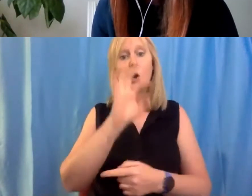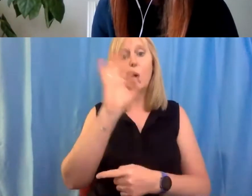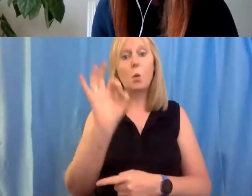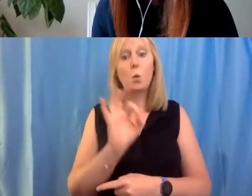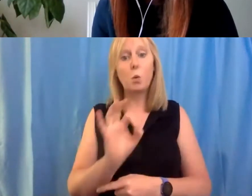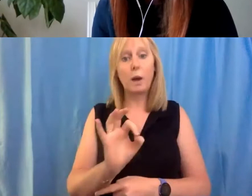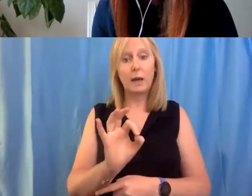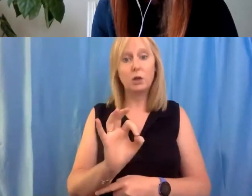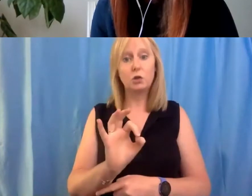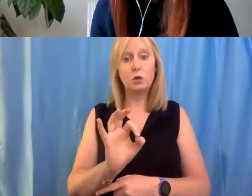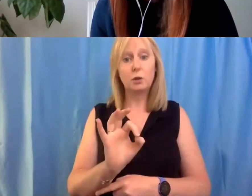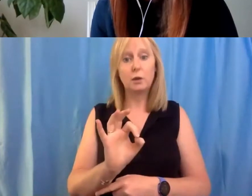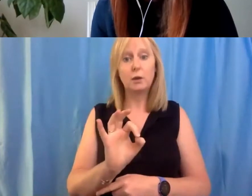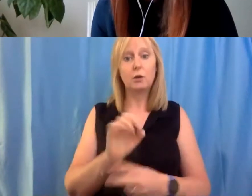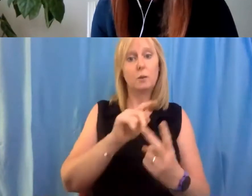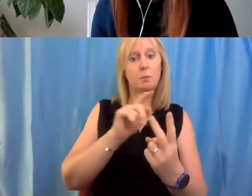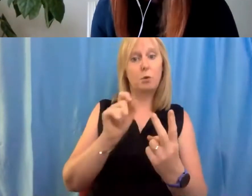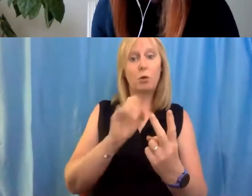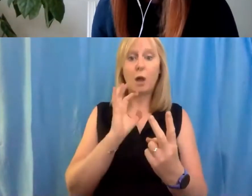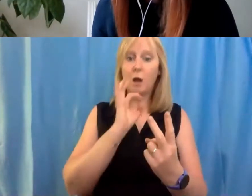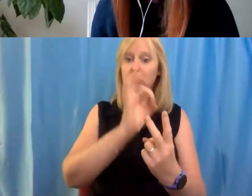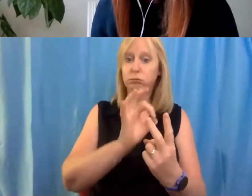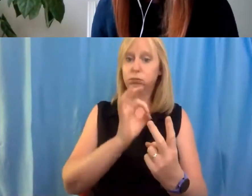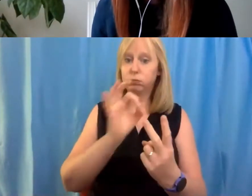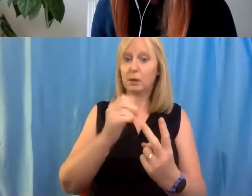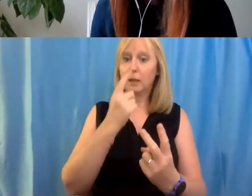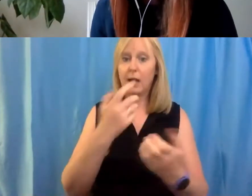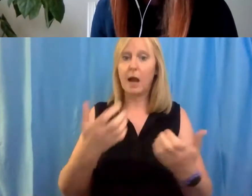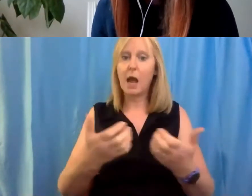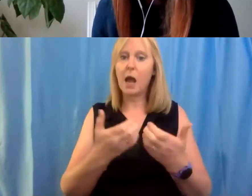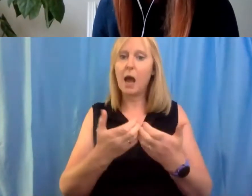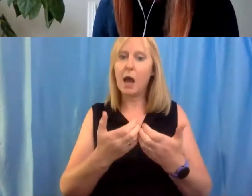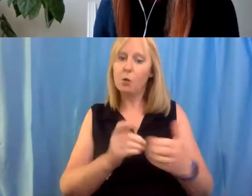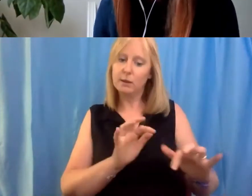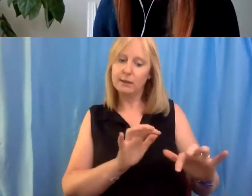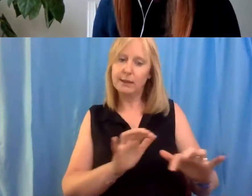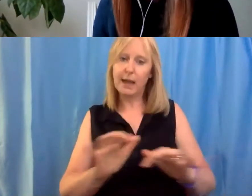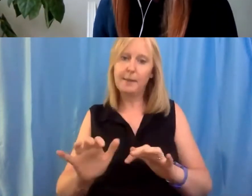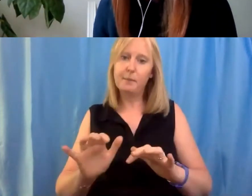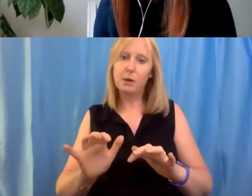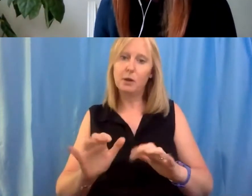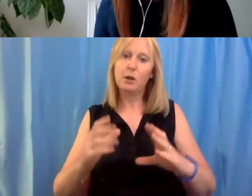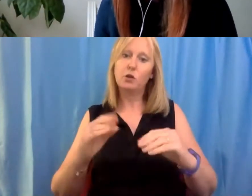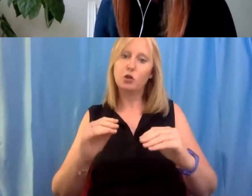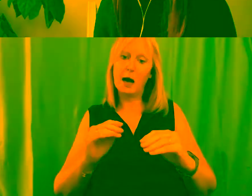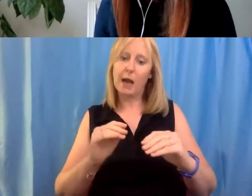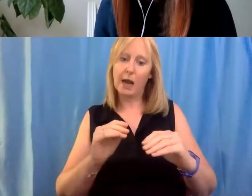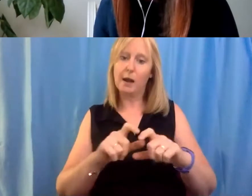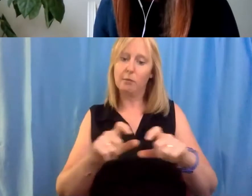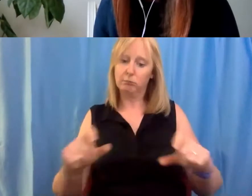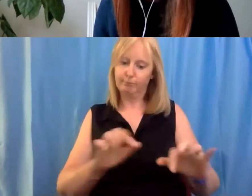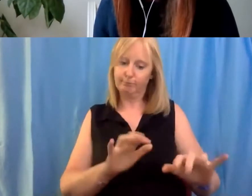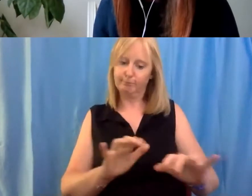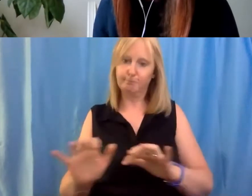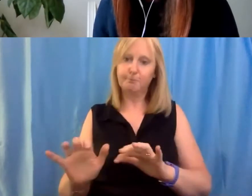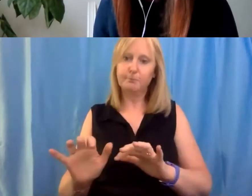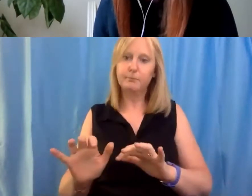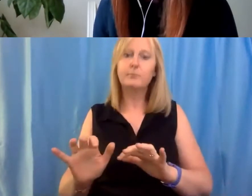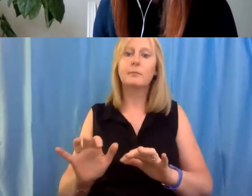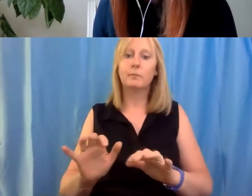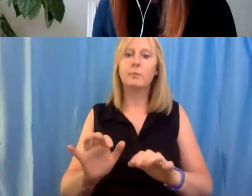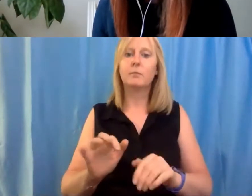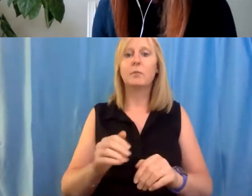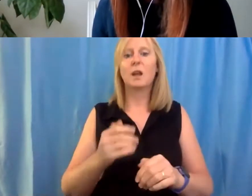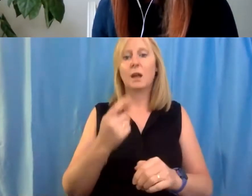to Robert and Lesley. To do that, you can type your question into the chat box in the bottom control panel, and as